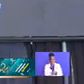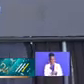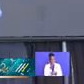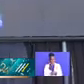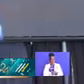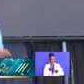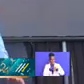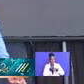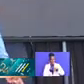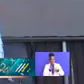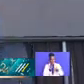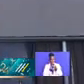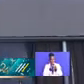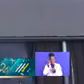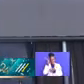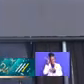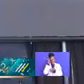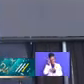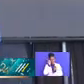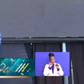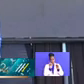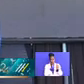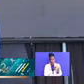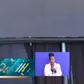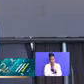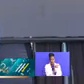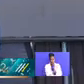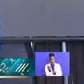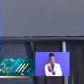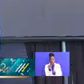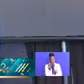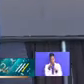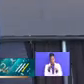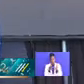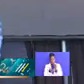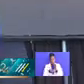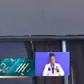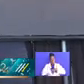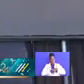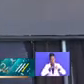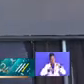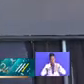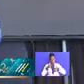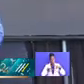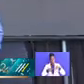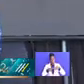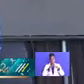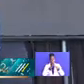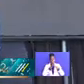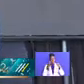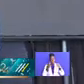don't have a calling that evil altar might destroy you but this is the Revelation I got from it even though I was not yet a